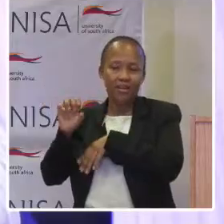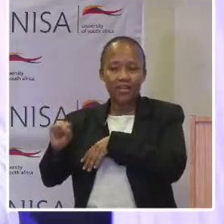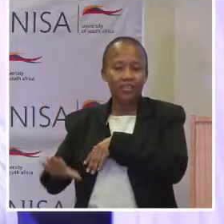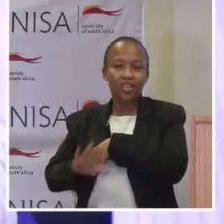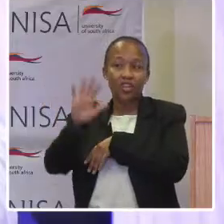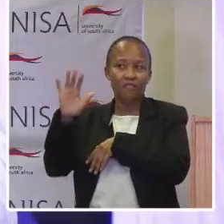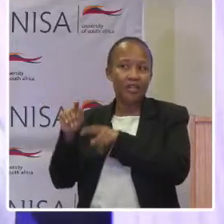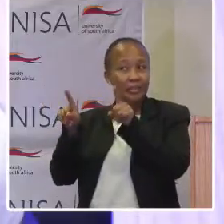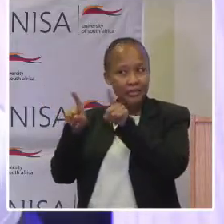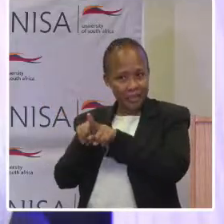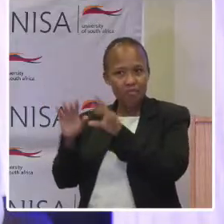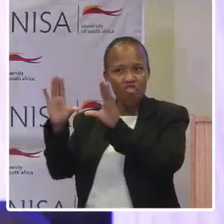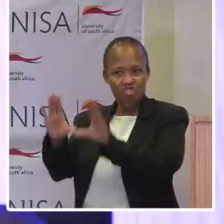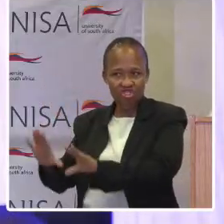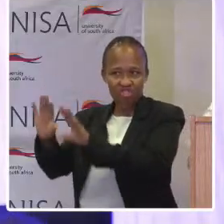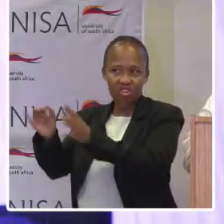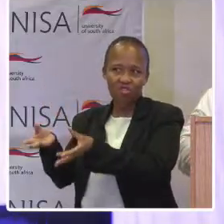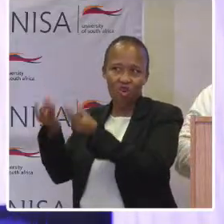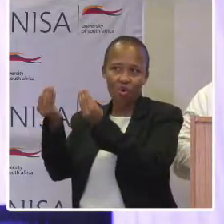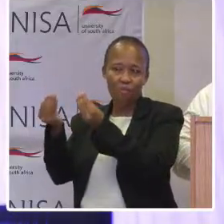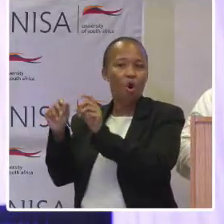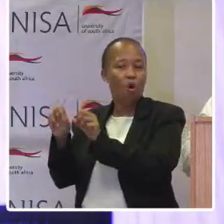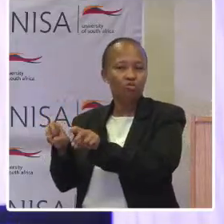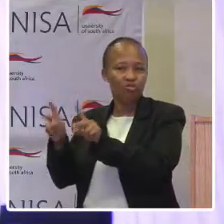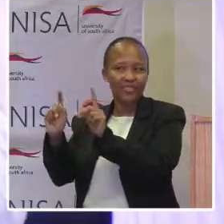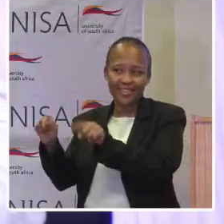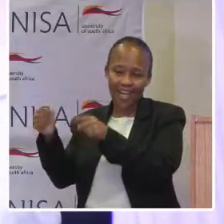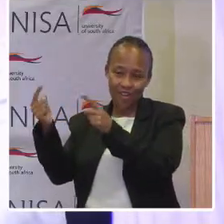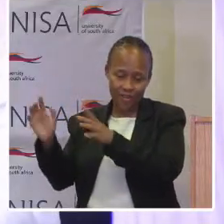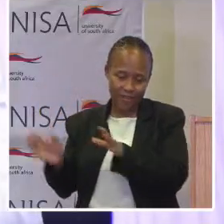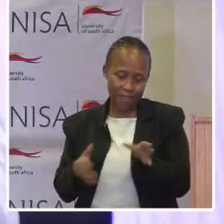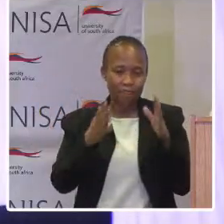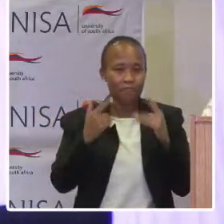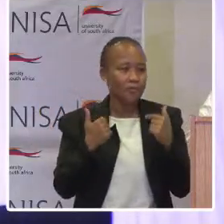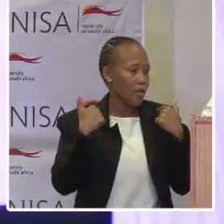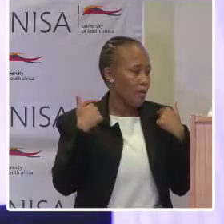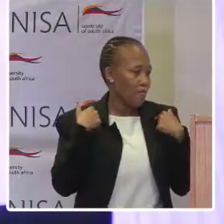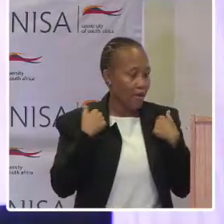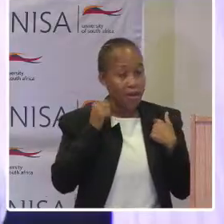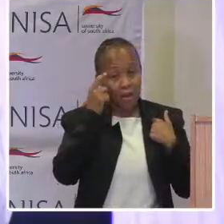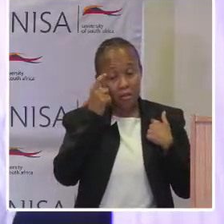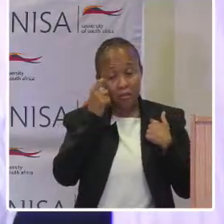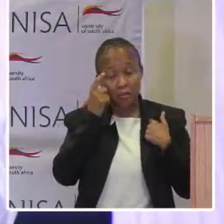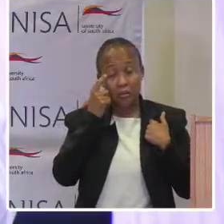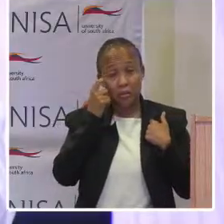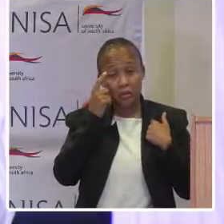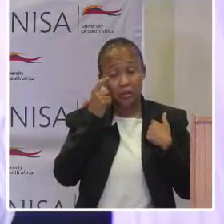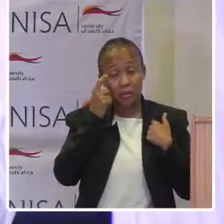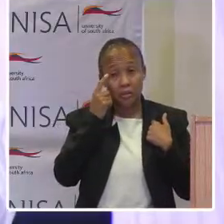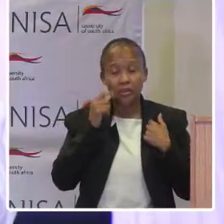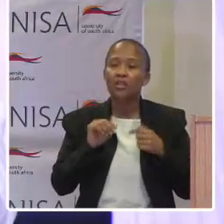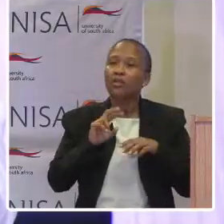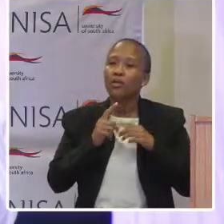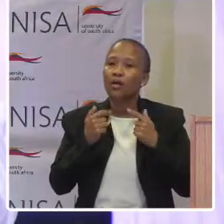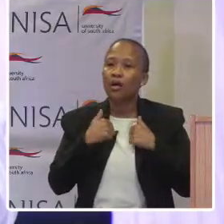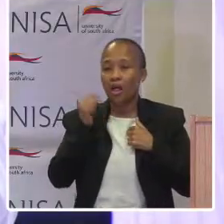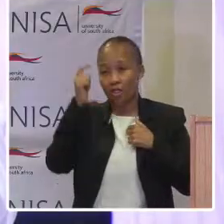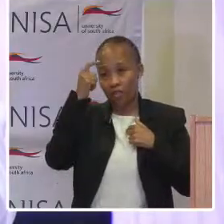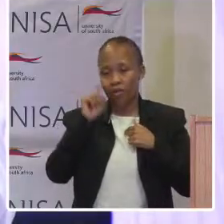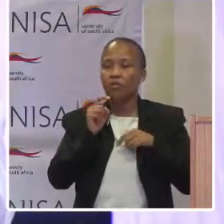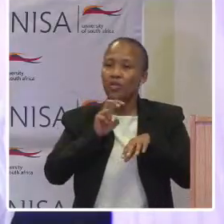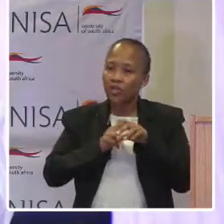continent. So some of the thoughts that I had as I came up is we need to look at education and